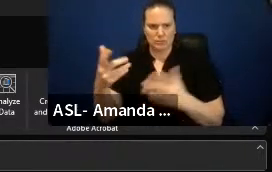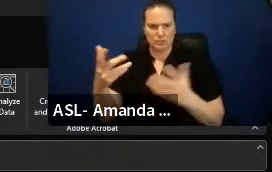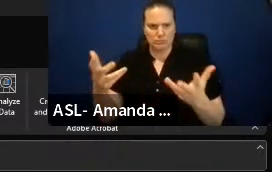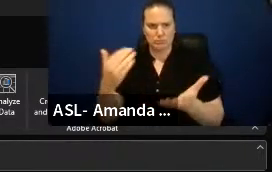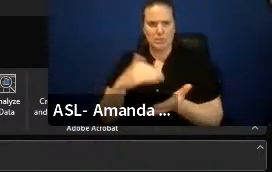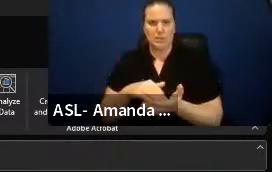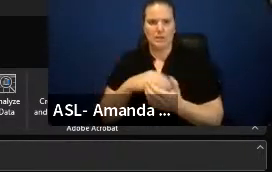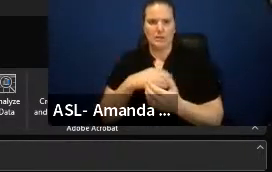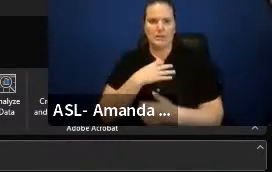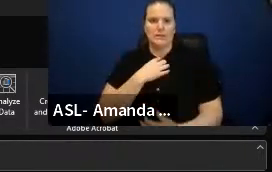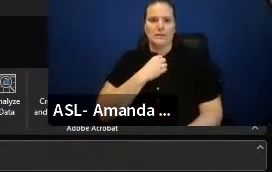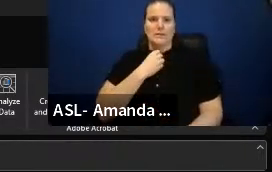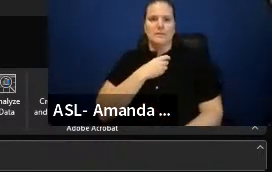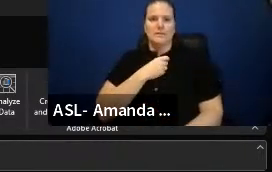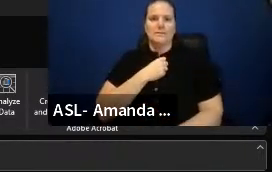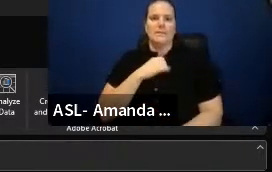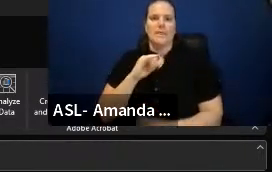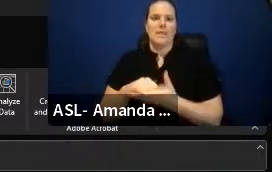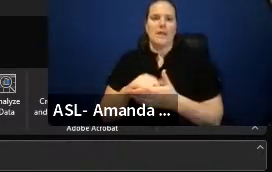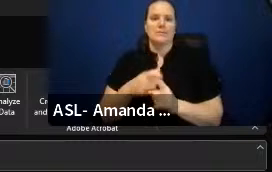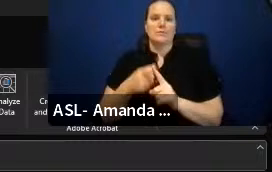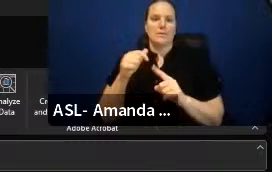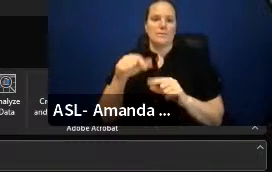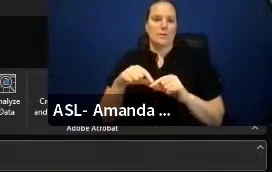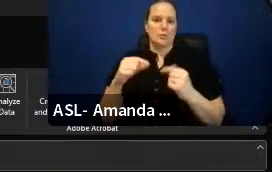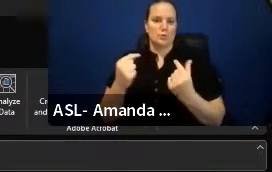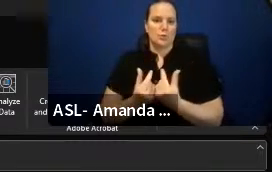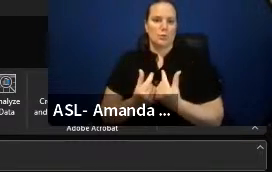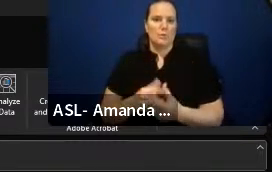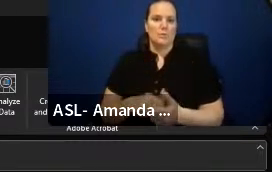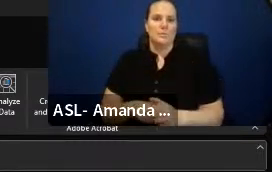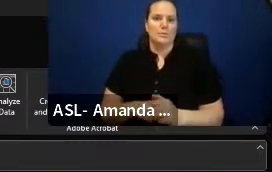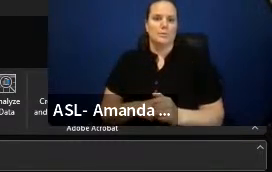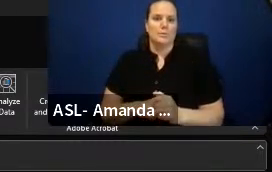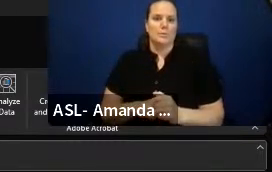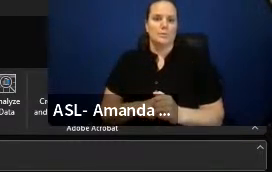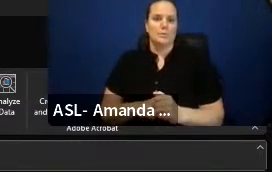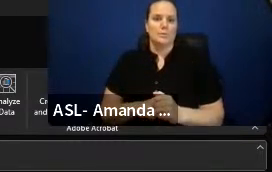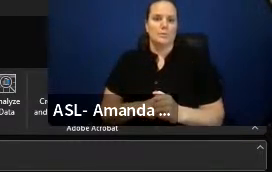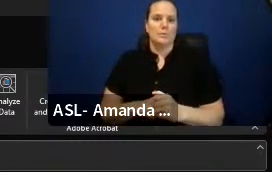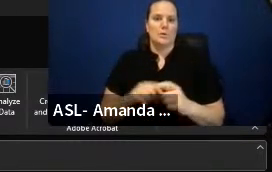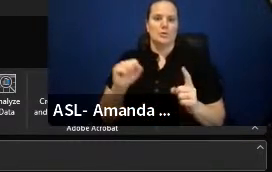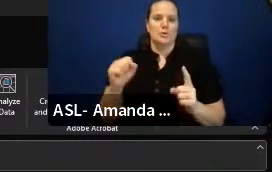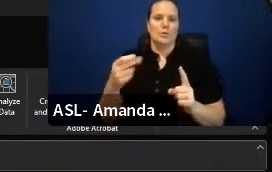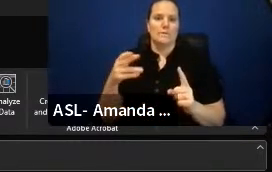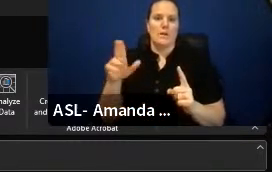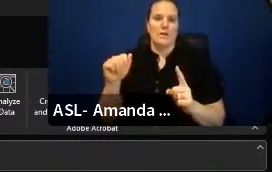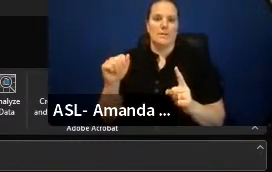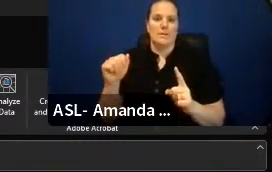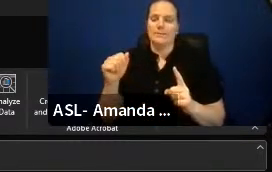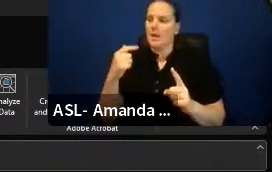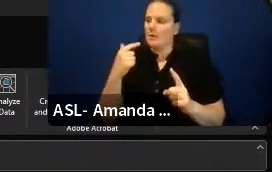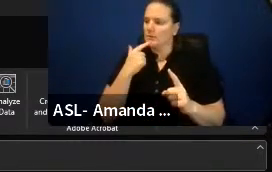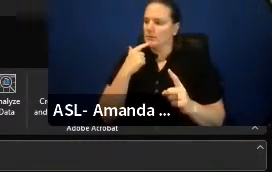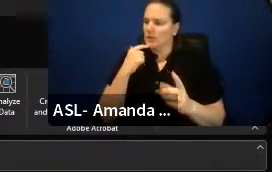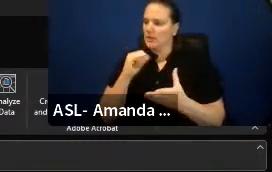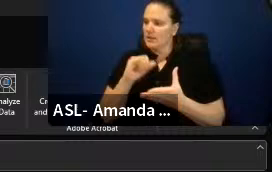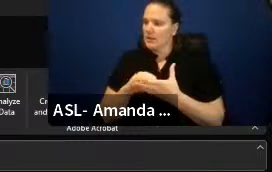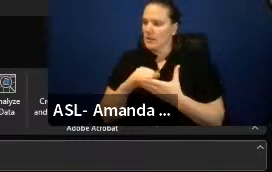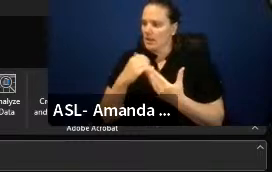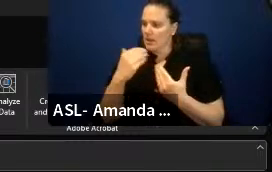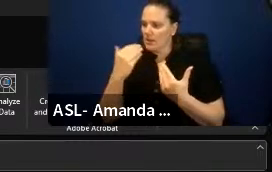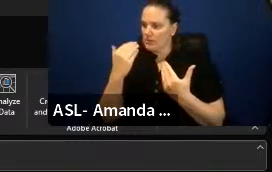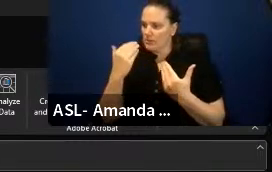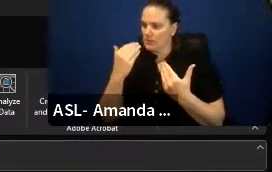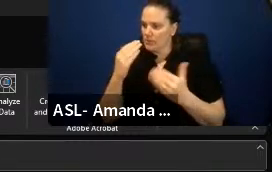this isn't a they, this came from this group. Shivana. Well, I'll just say, I don't know that I don't